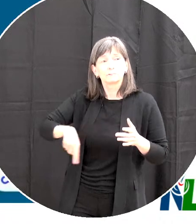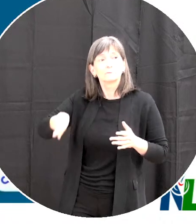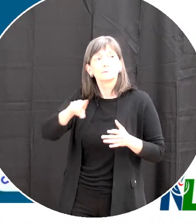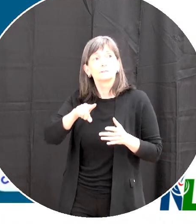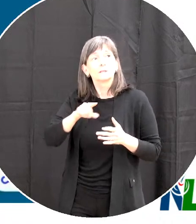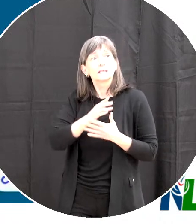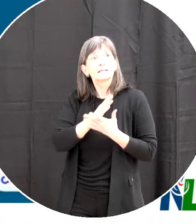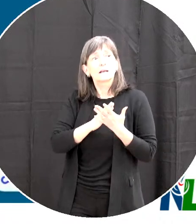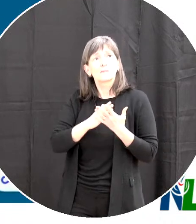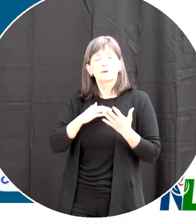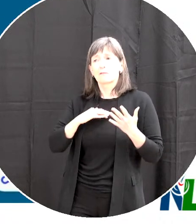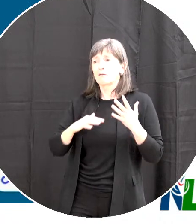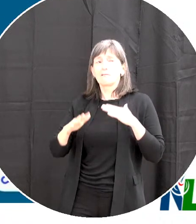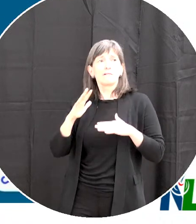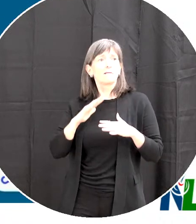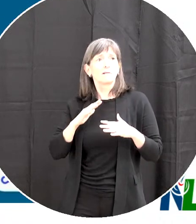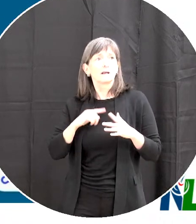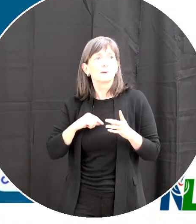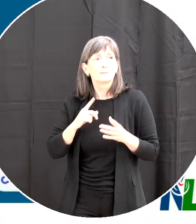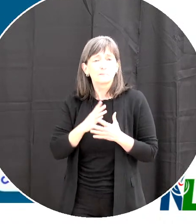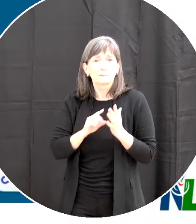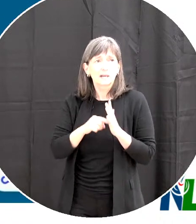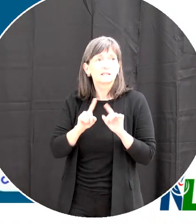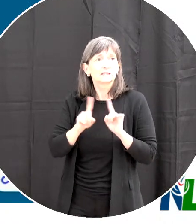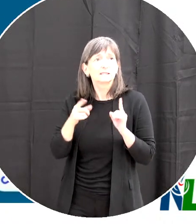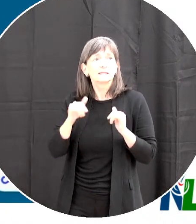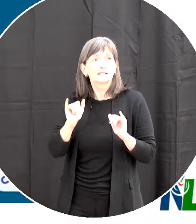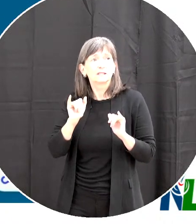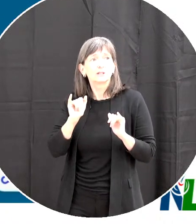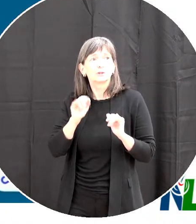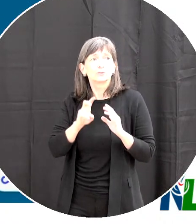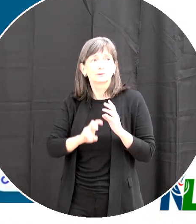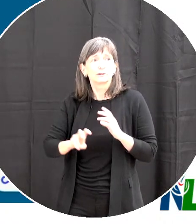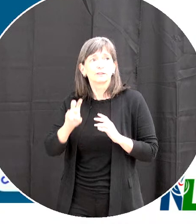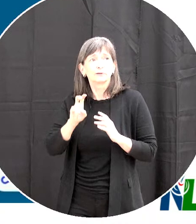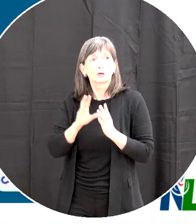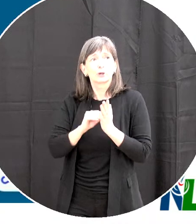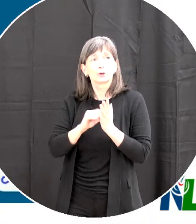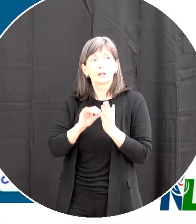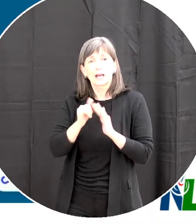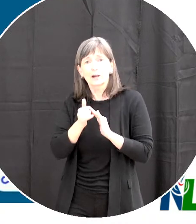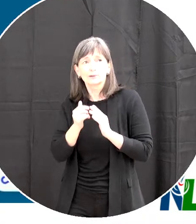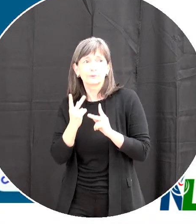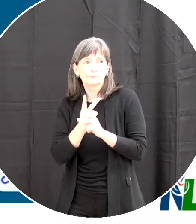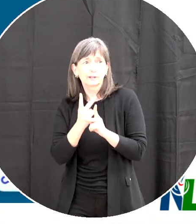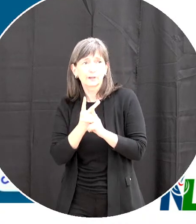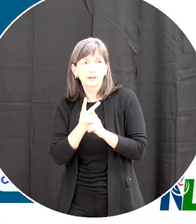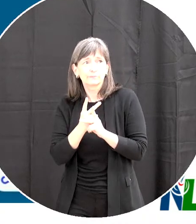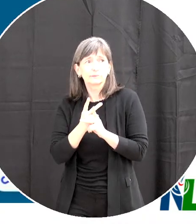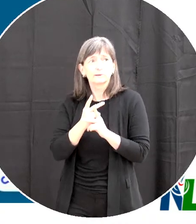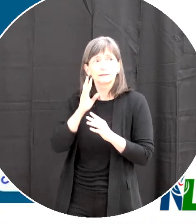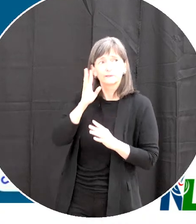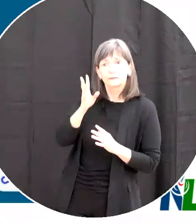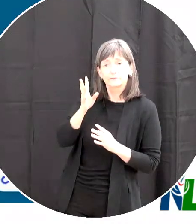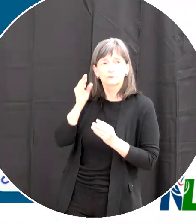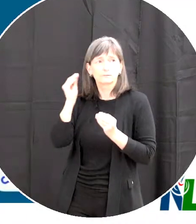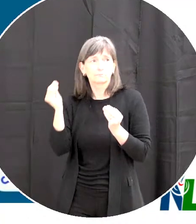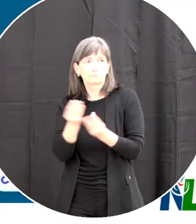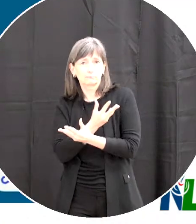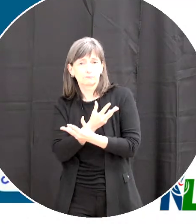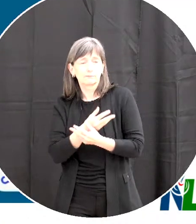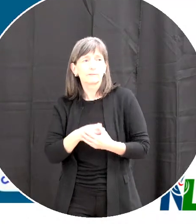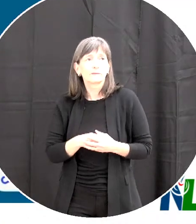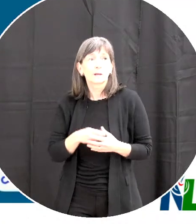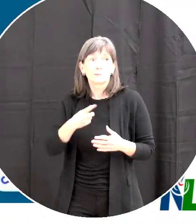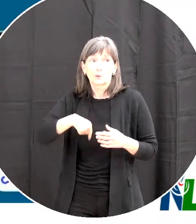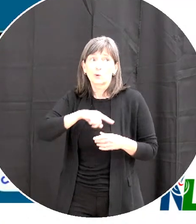interrupted. And for others, this NPDL journey brings feelings of discomfort and fear. But we are all